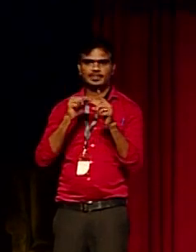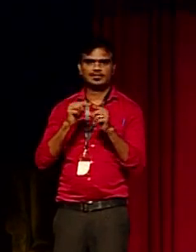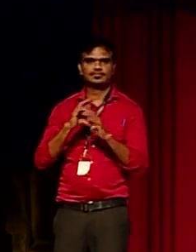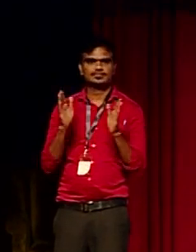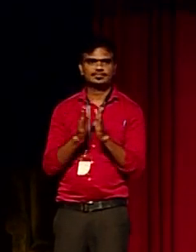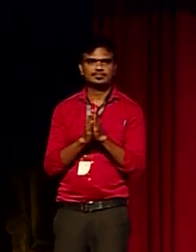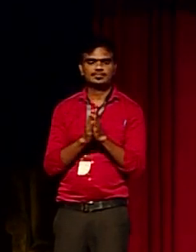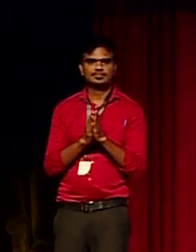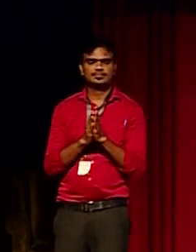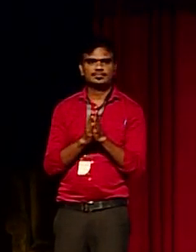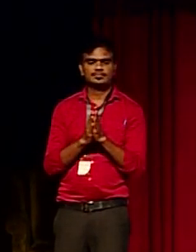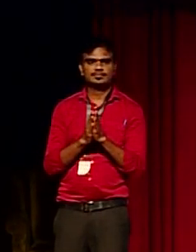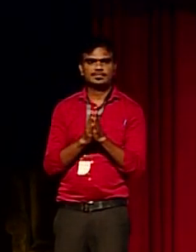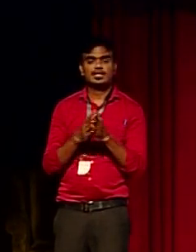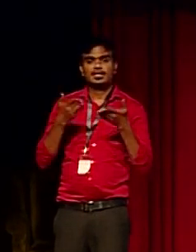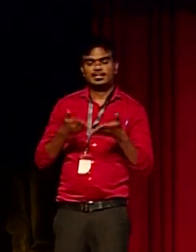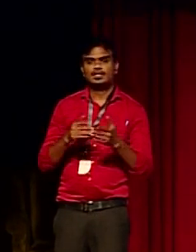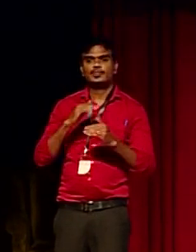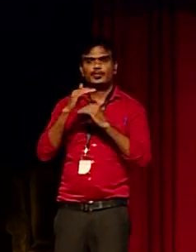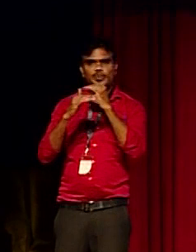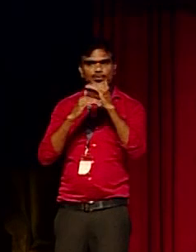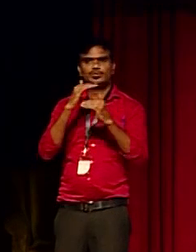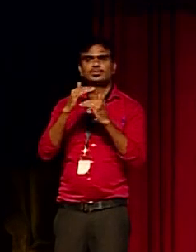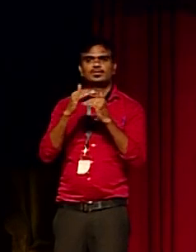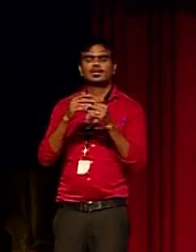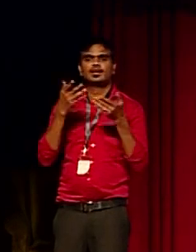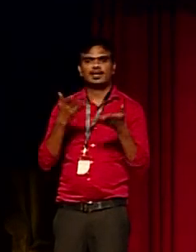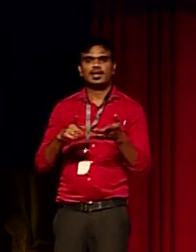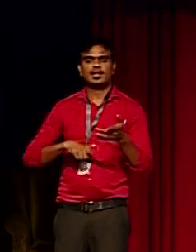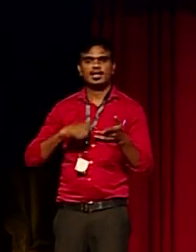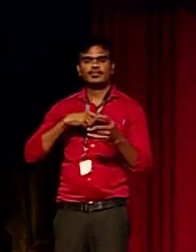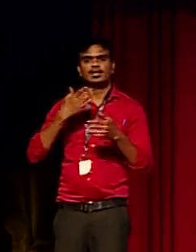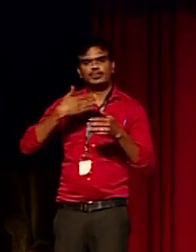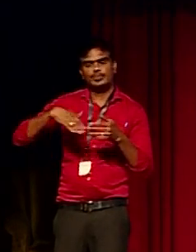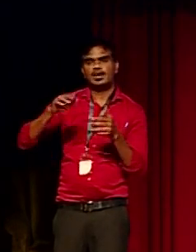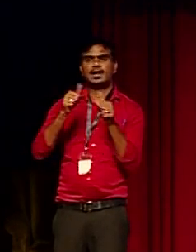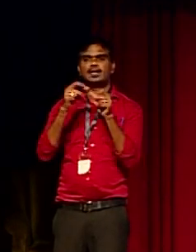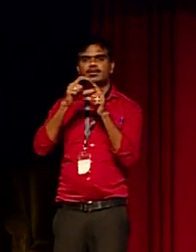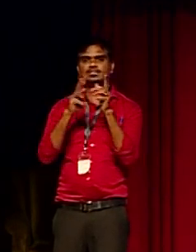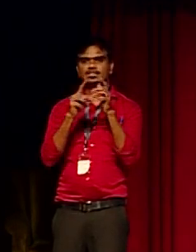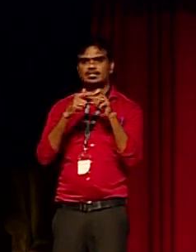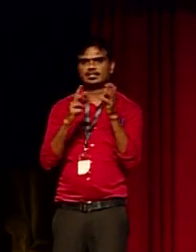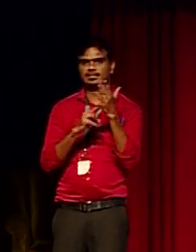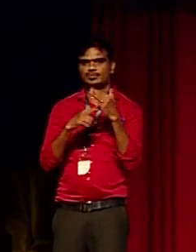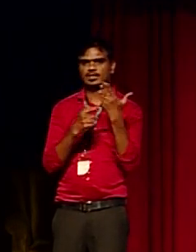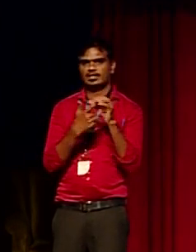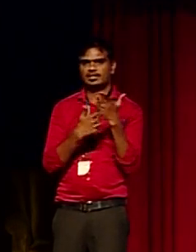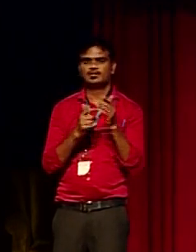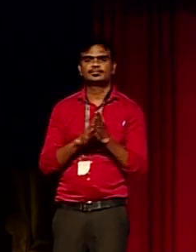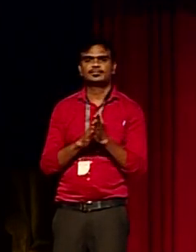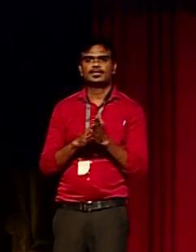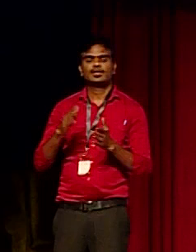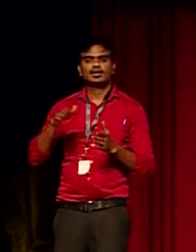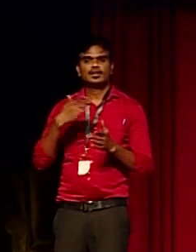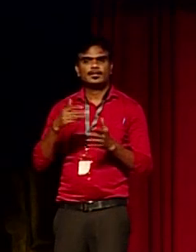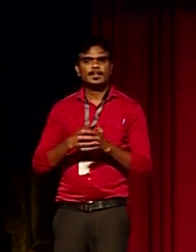that are native to them. This is Pramod. His life is an ongoing adventure. You can see him rappelling at the Kedarnath.